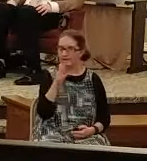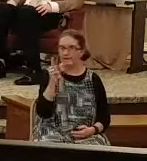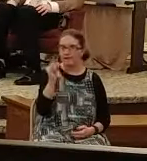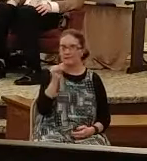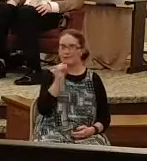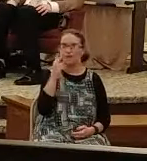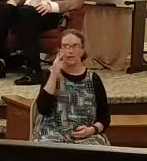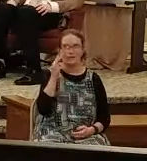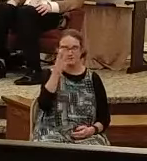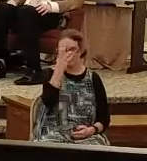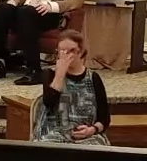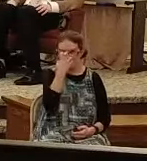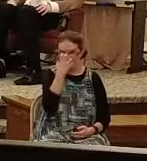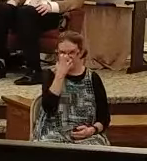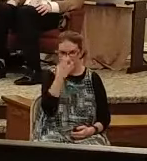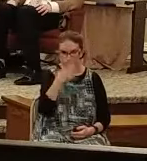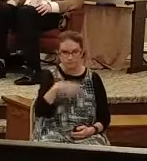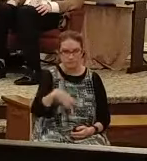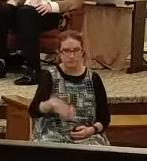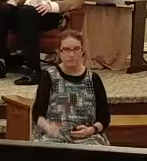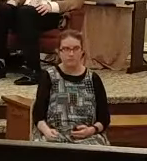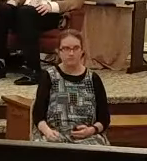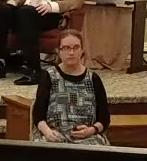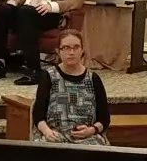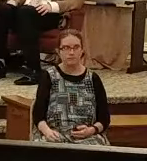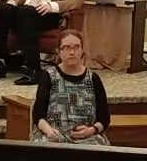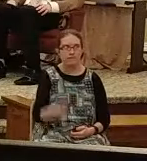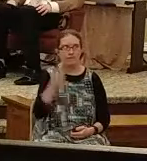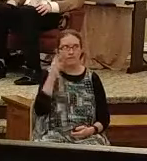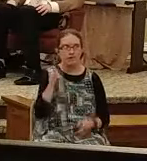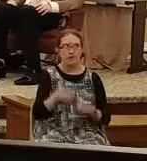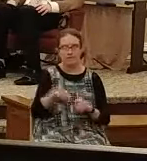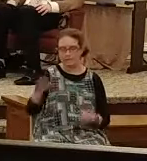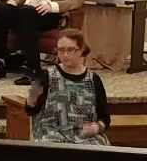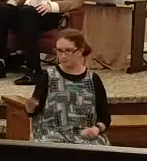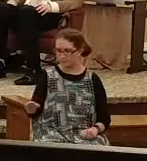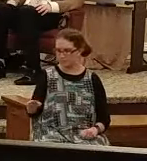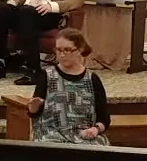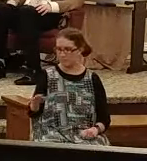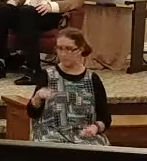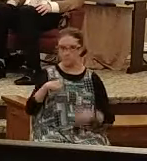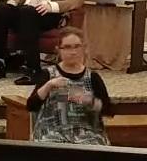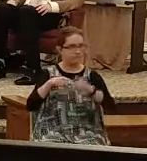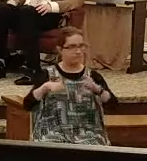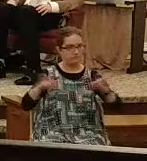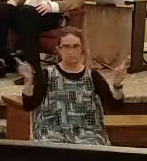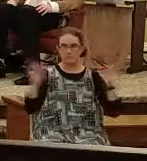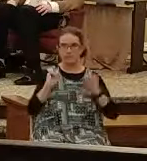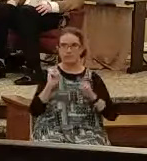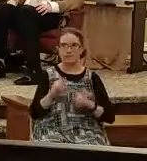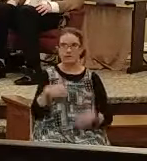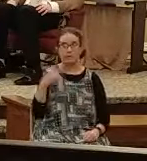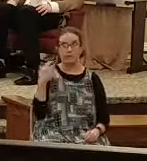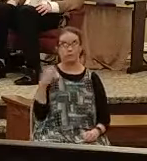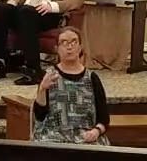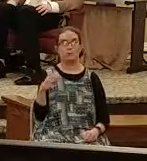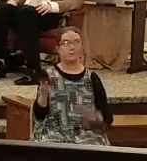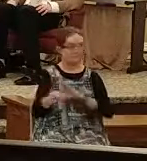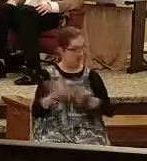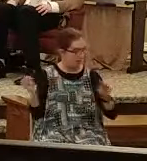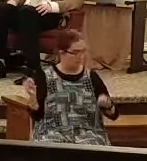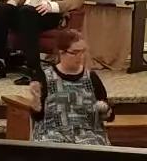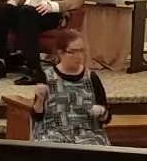detestable. Amen. If he had looked like some of the lamps I've seen running around, she would have just went, oh my God, I'm getting out of